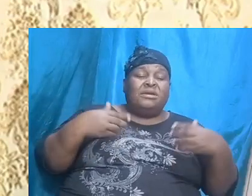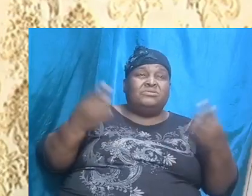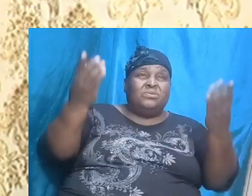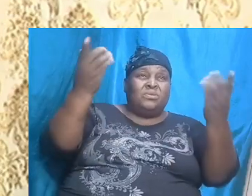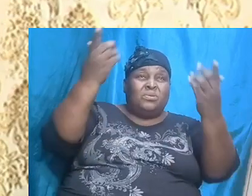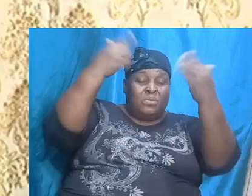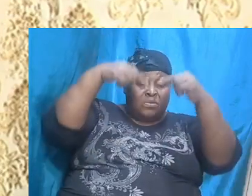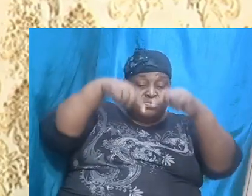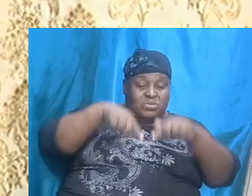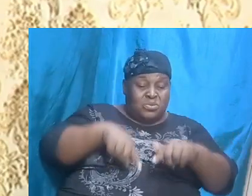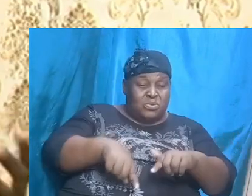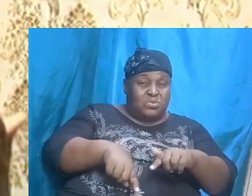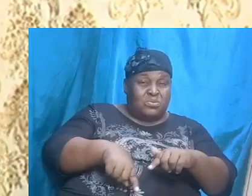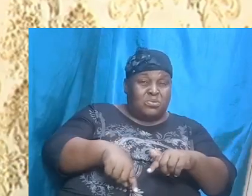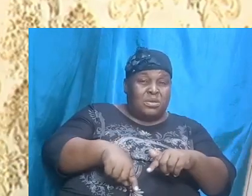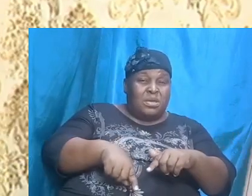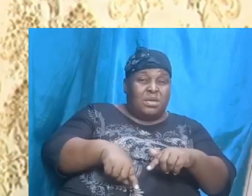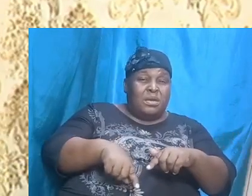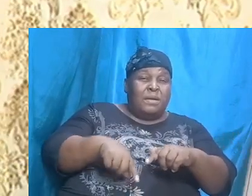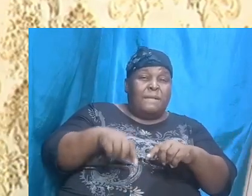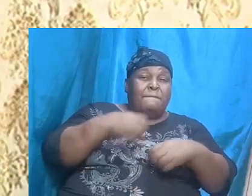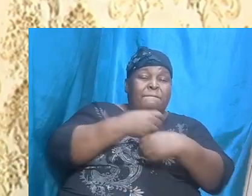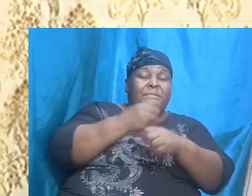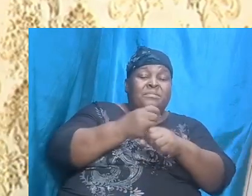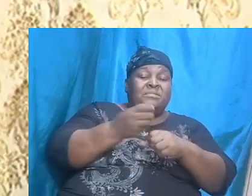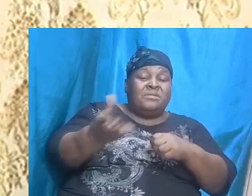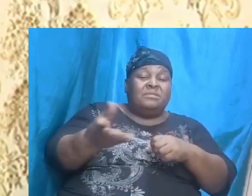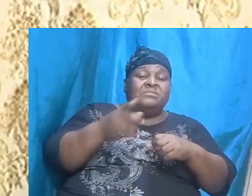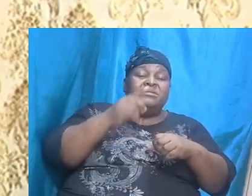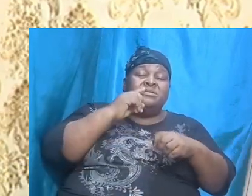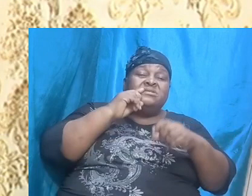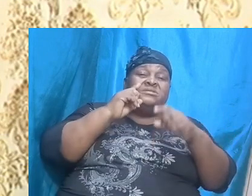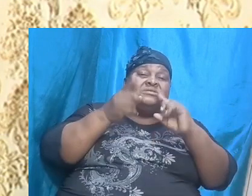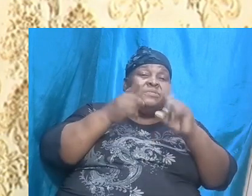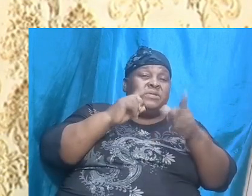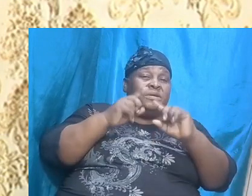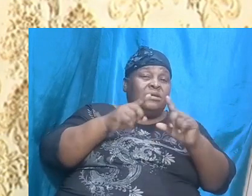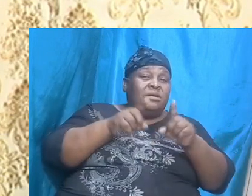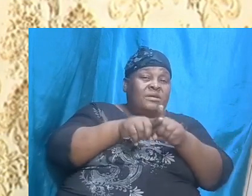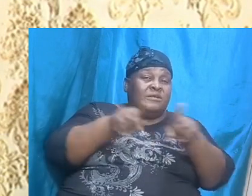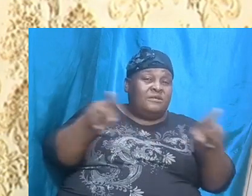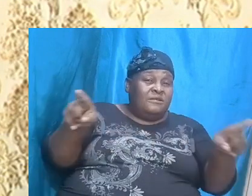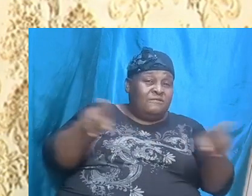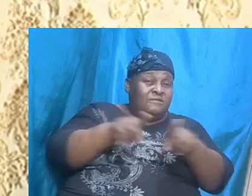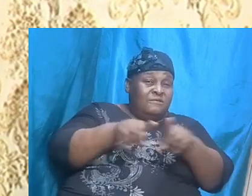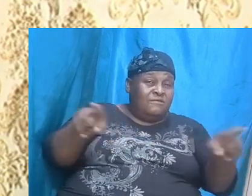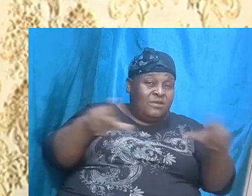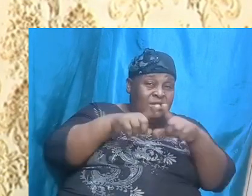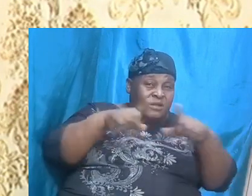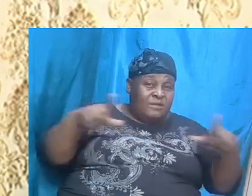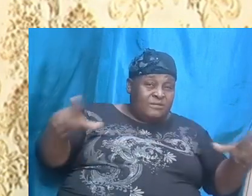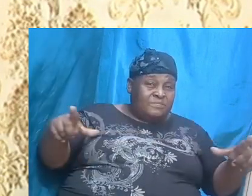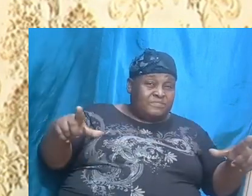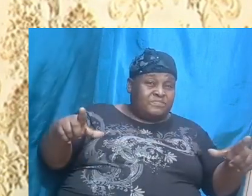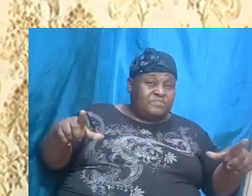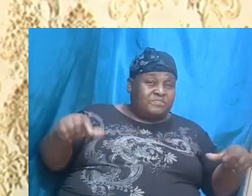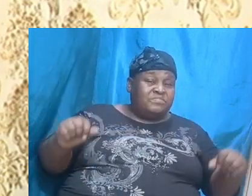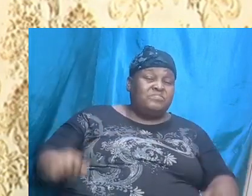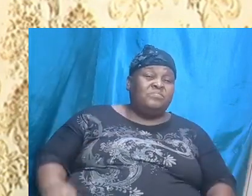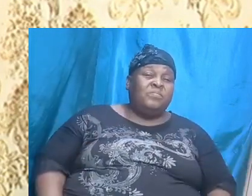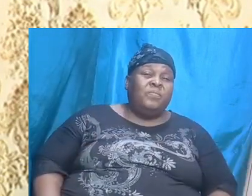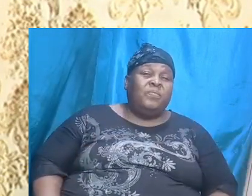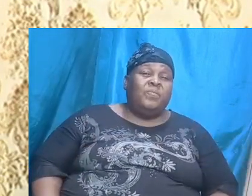allow them to speak different languages. And we know what happened at the Tower of Babel, that instantly, or Babel, depending on how you pronounce it,